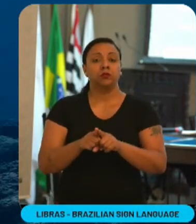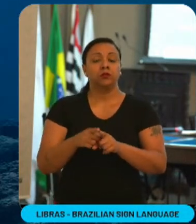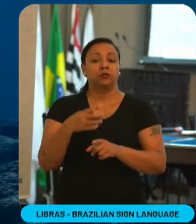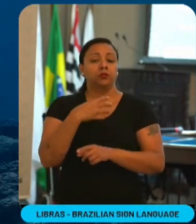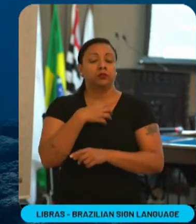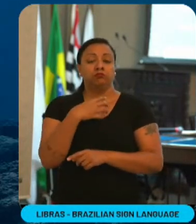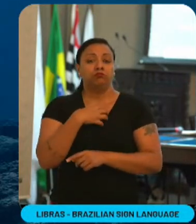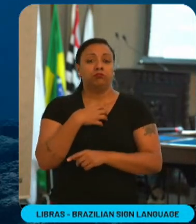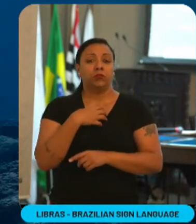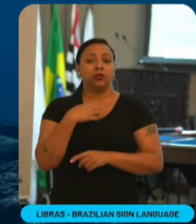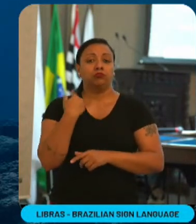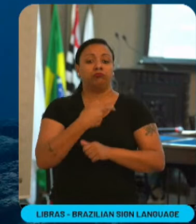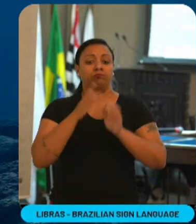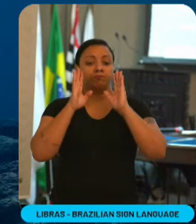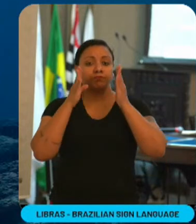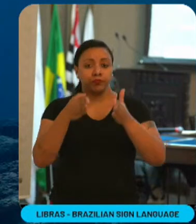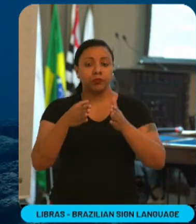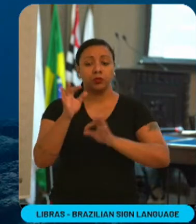scenarios